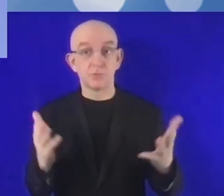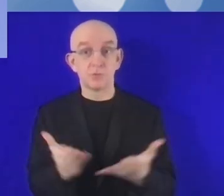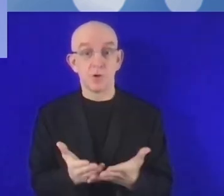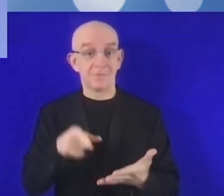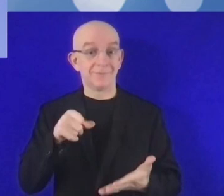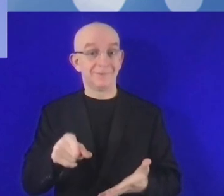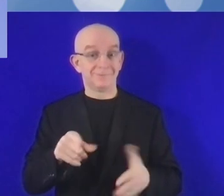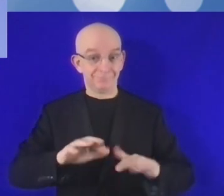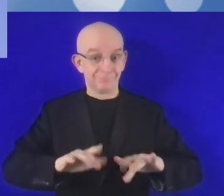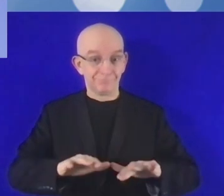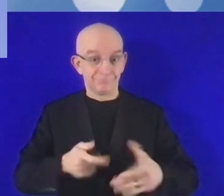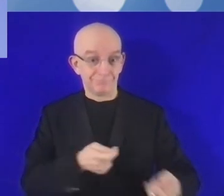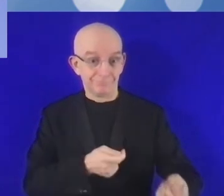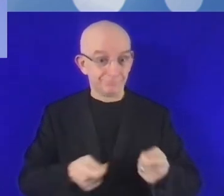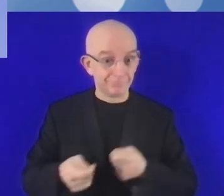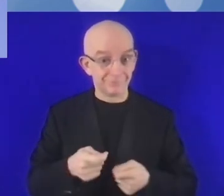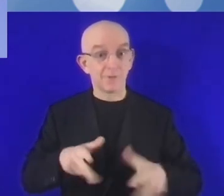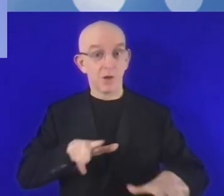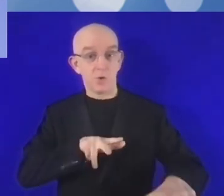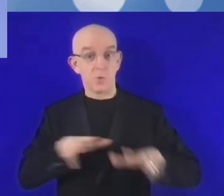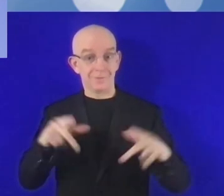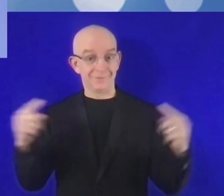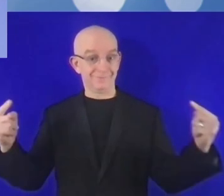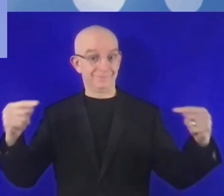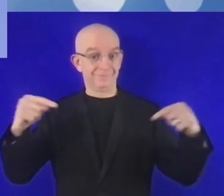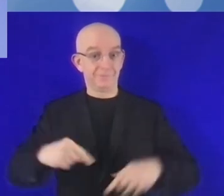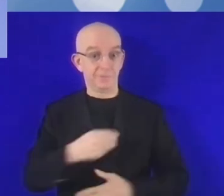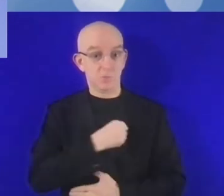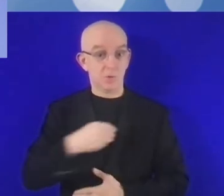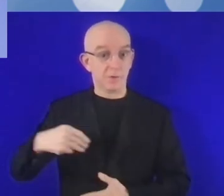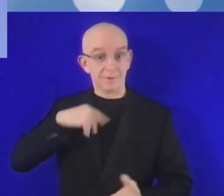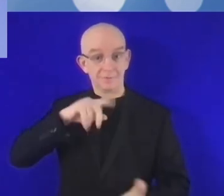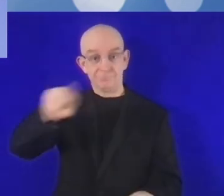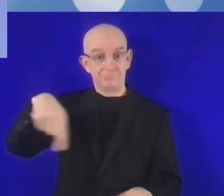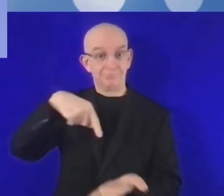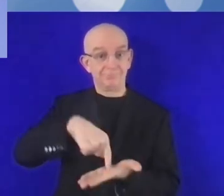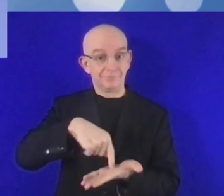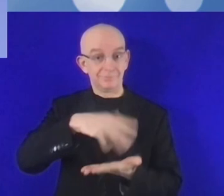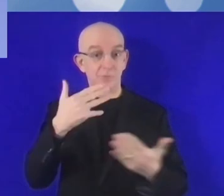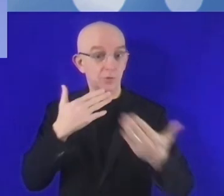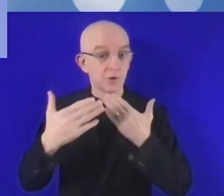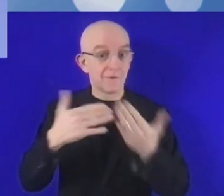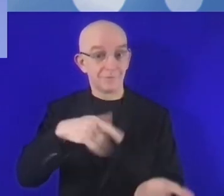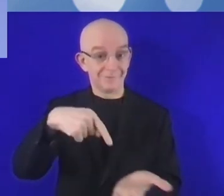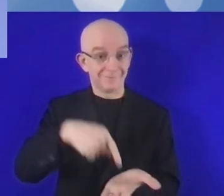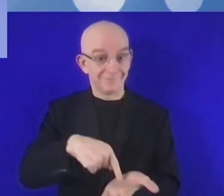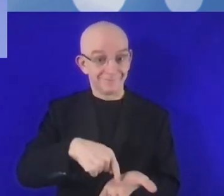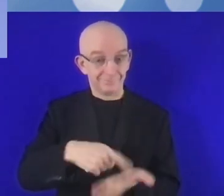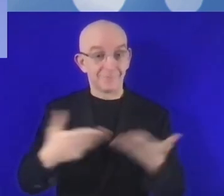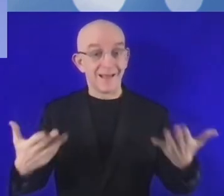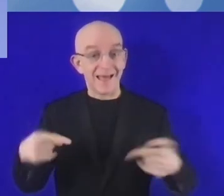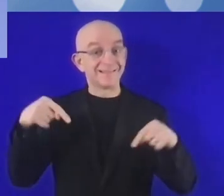honored to host such an important event, and we consider it as an appreciation of our efforts